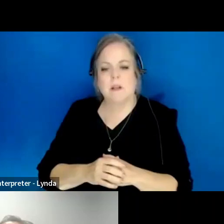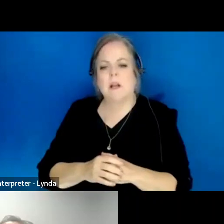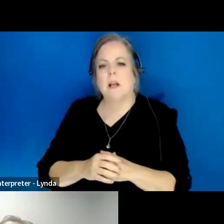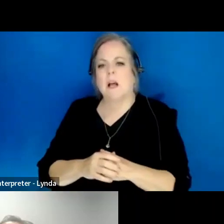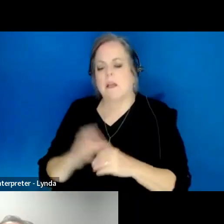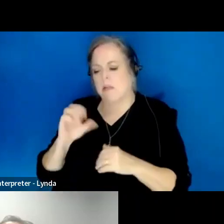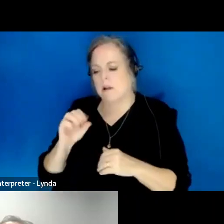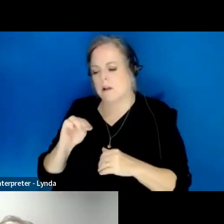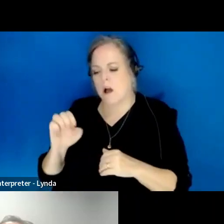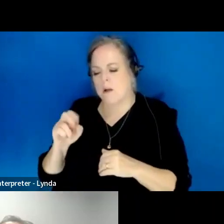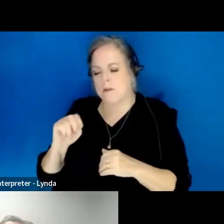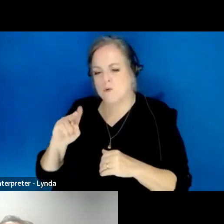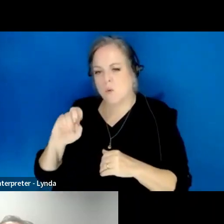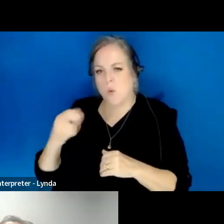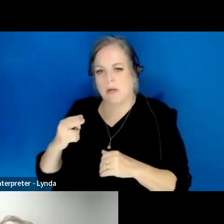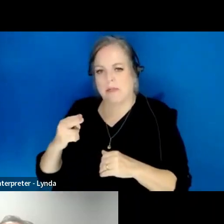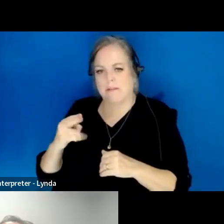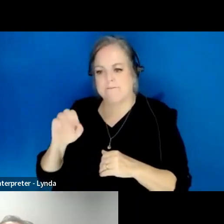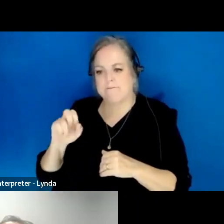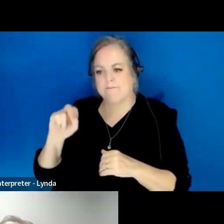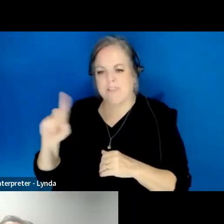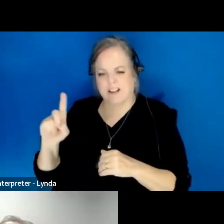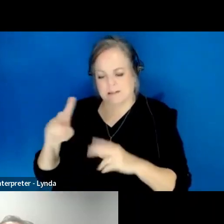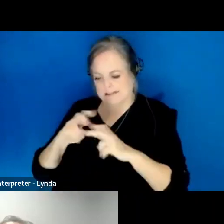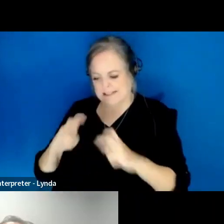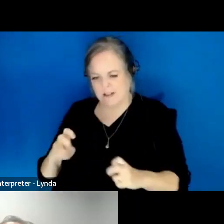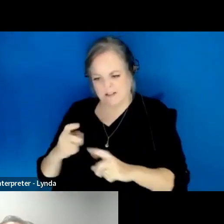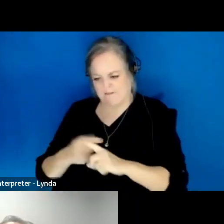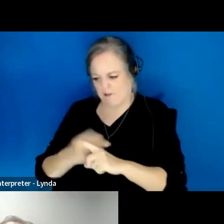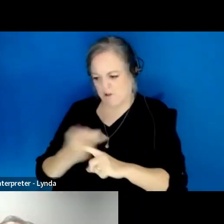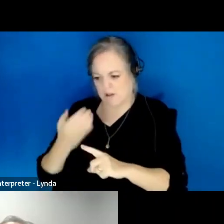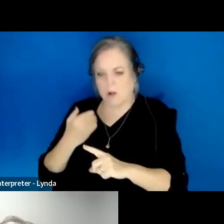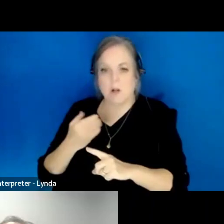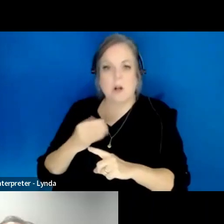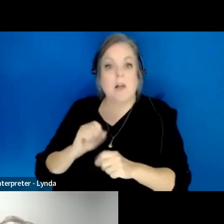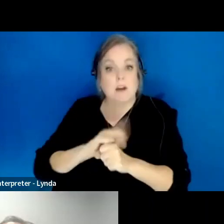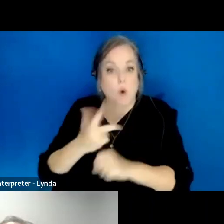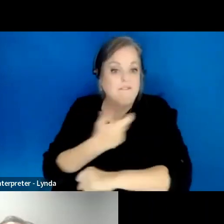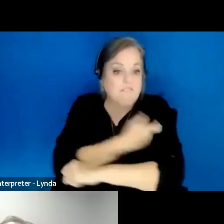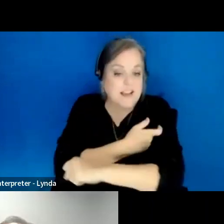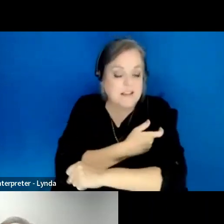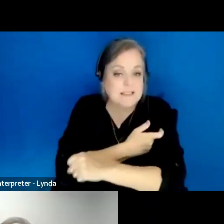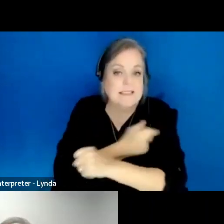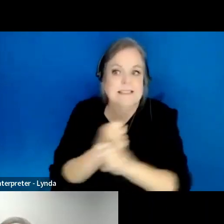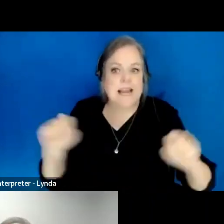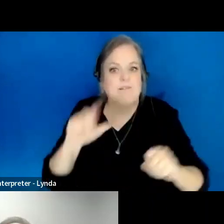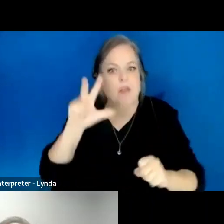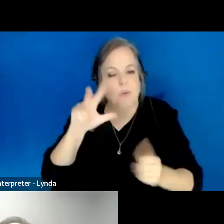couple months ago that the COVID-19 vaccine saved 3 million people in the United States. And